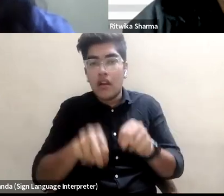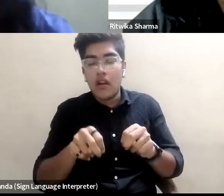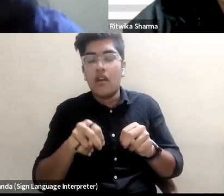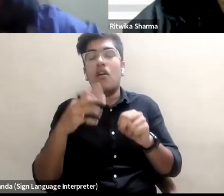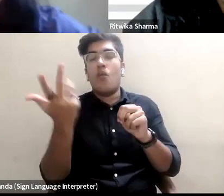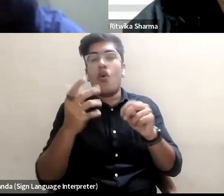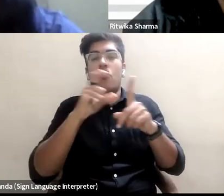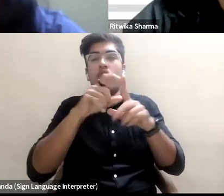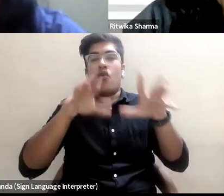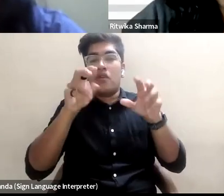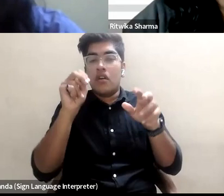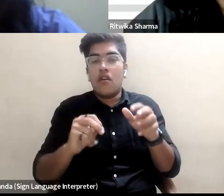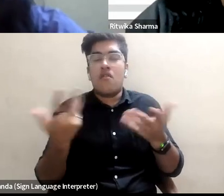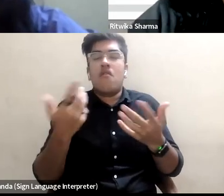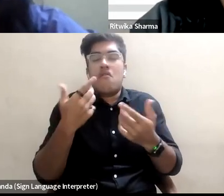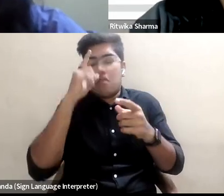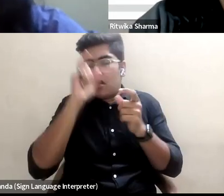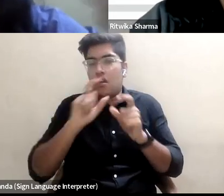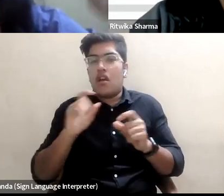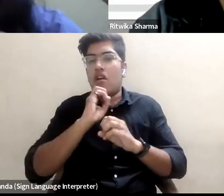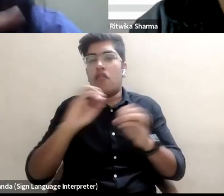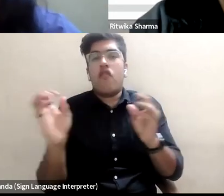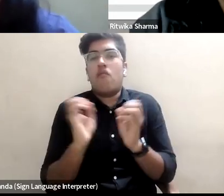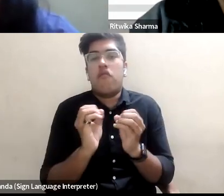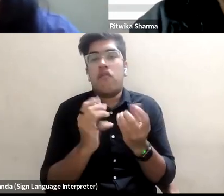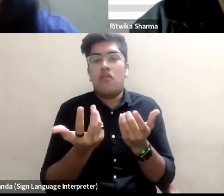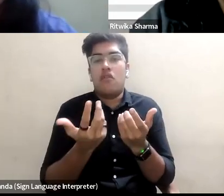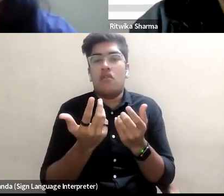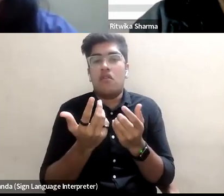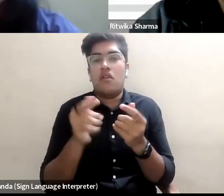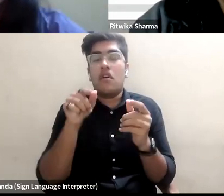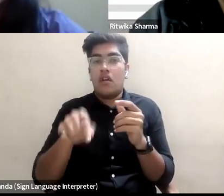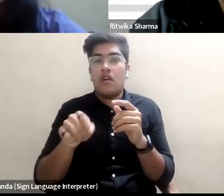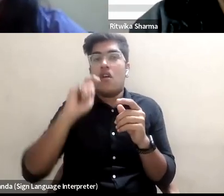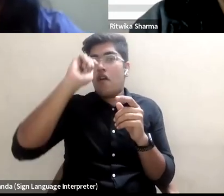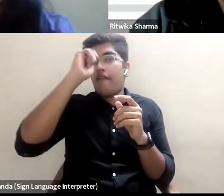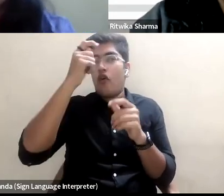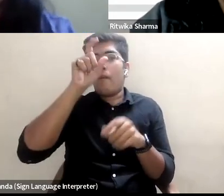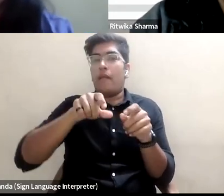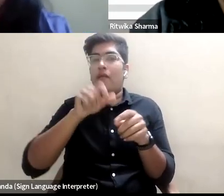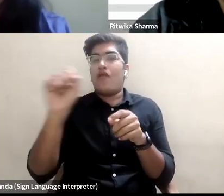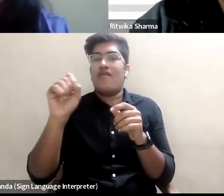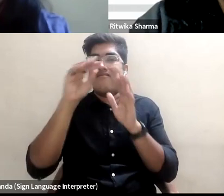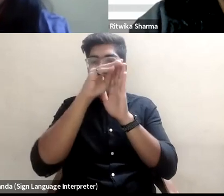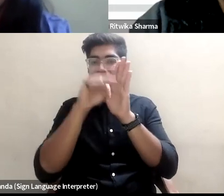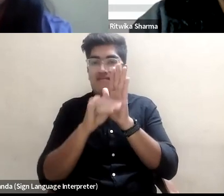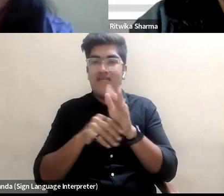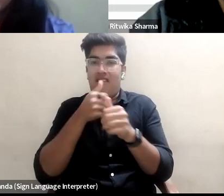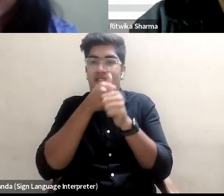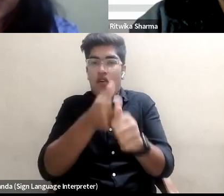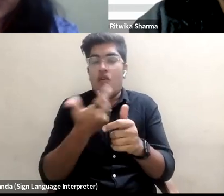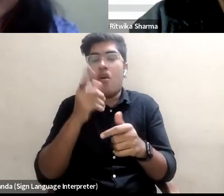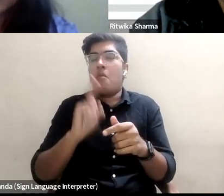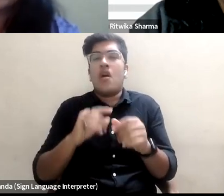no clarity. I mean, that is again something to be dealt under the functioning of the foreign tribunals. But if this is how things are